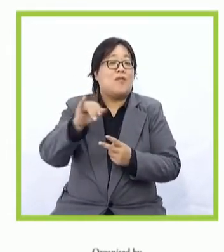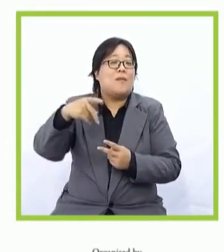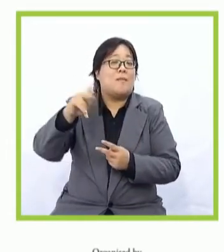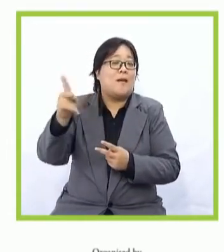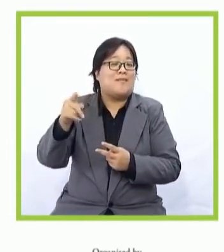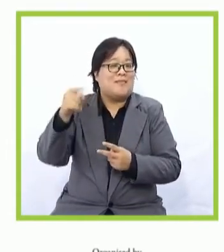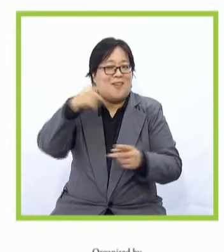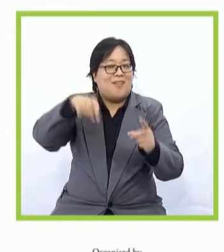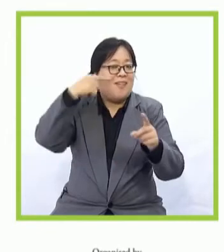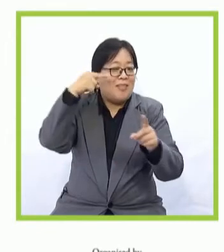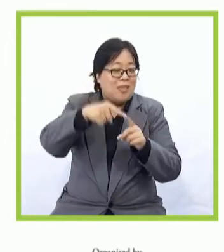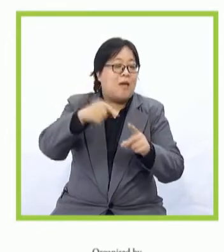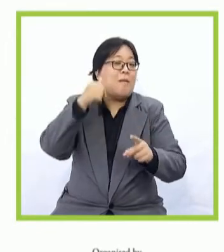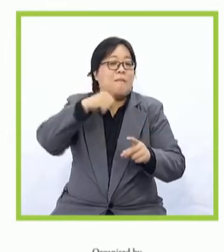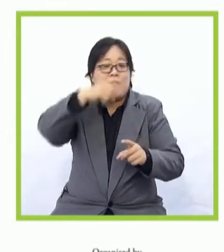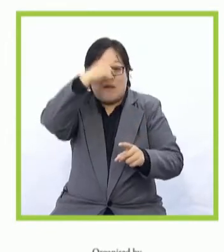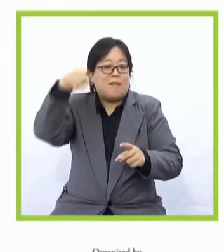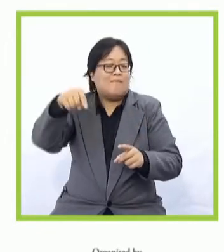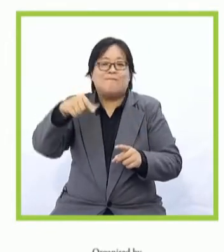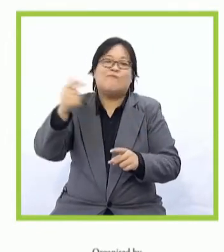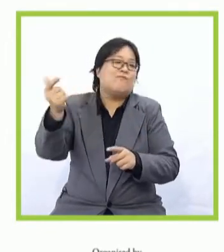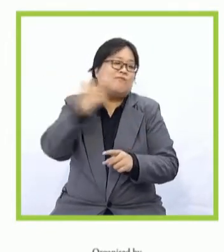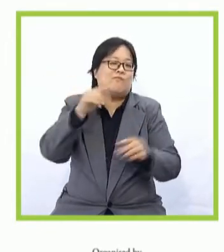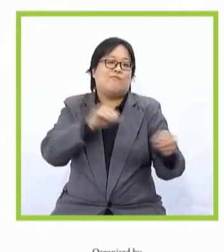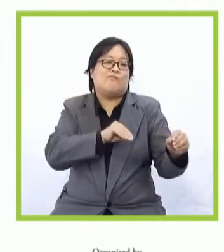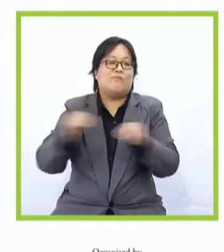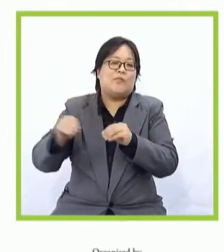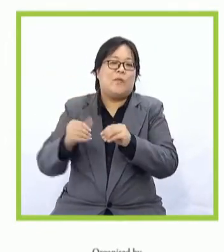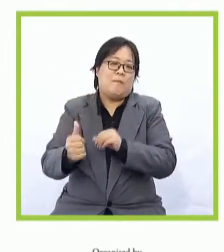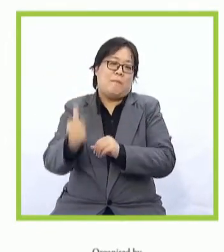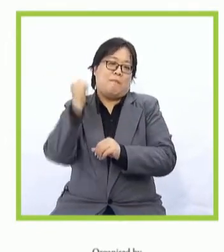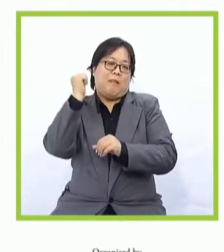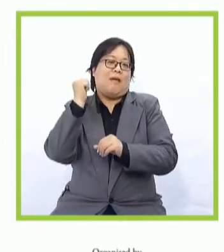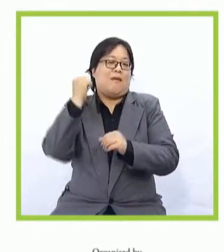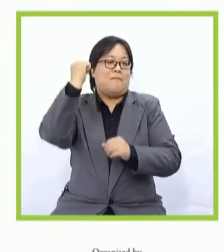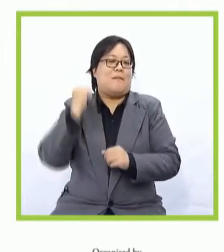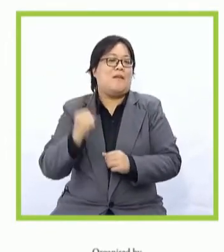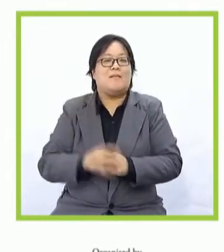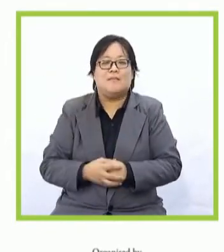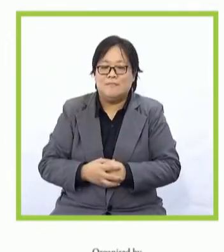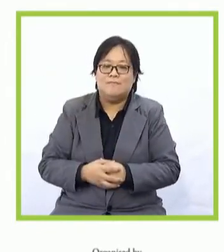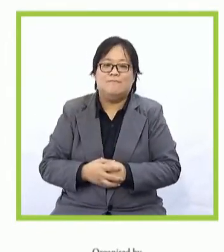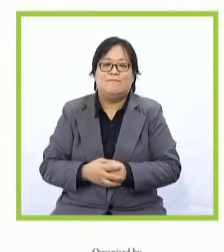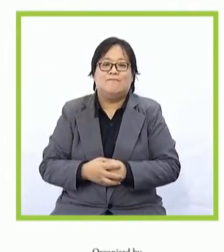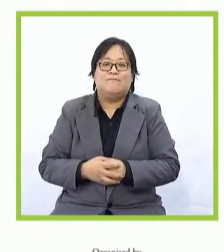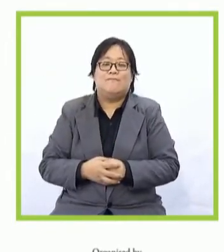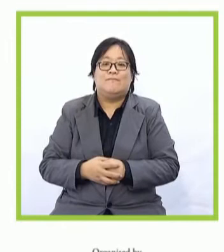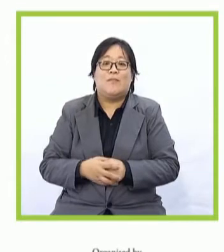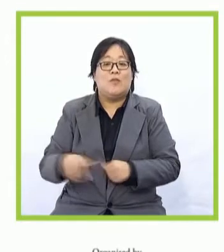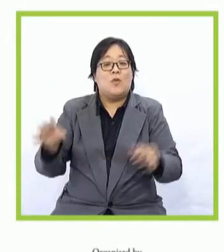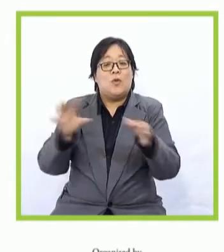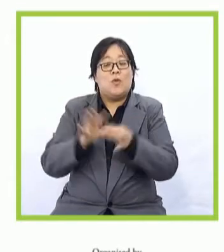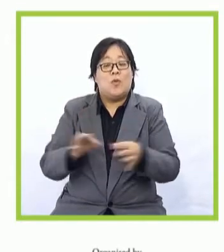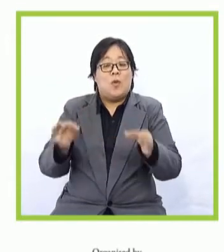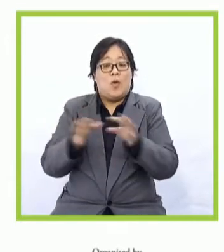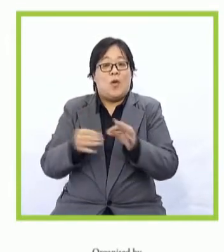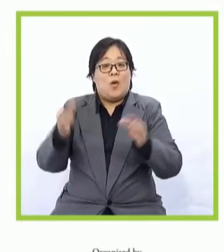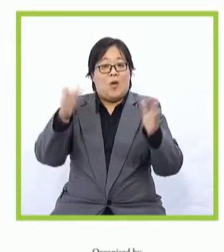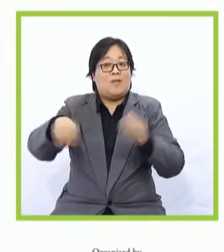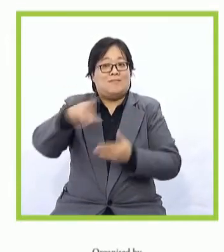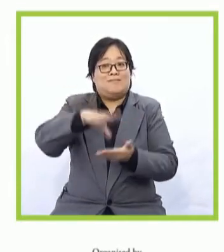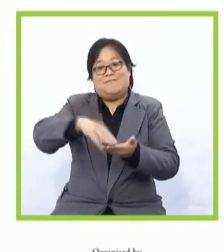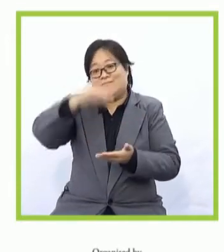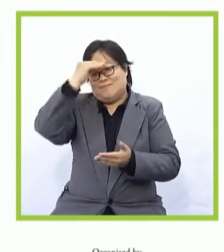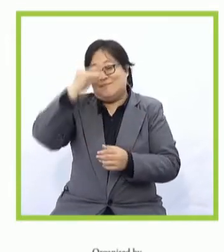story of the Black woman that refused to move to the back of the bus. And the story that people